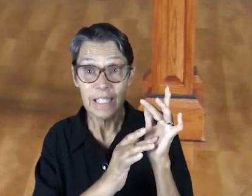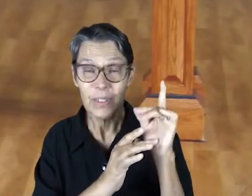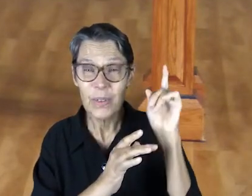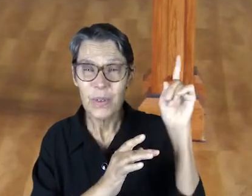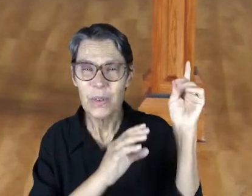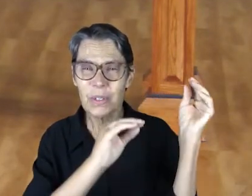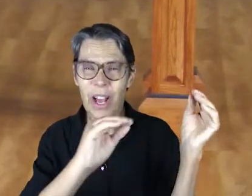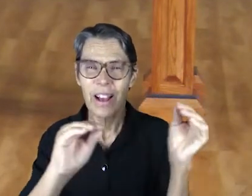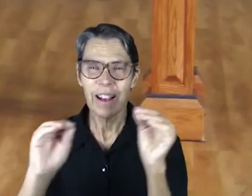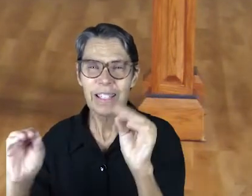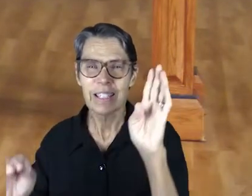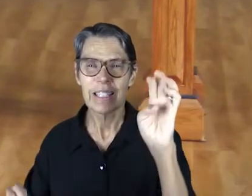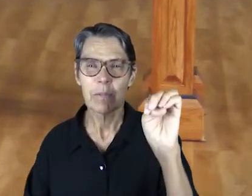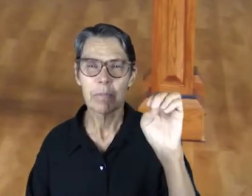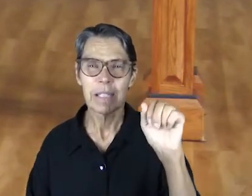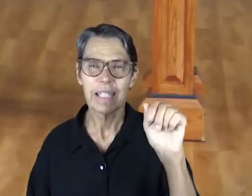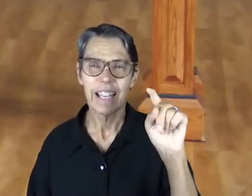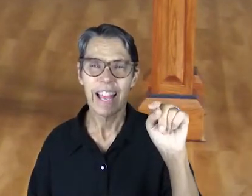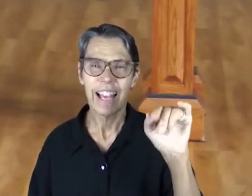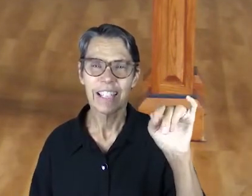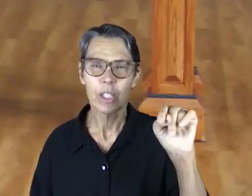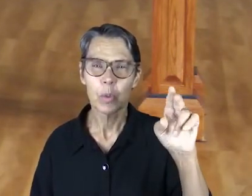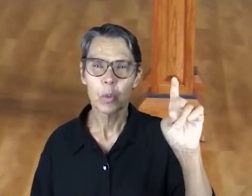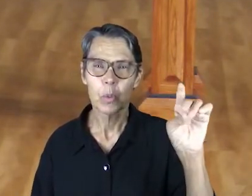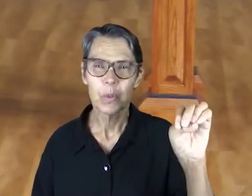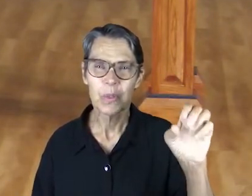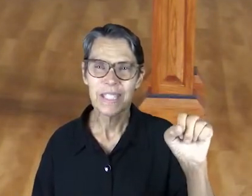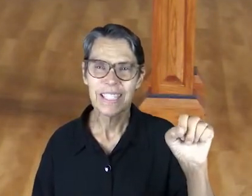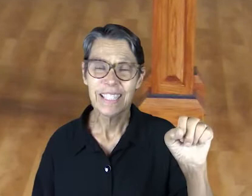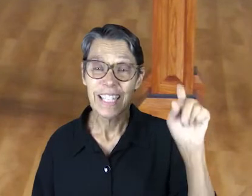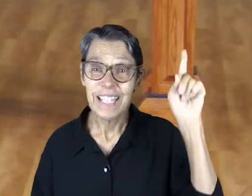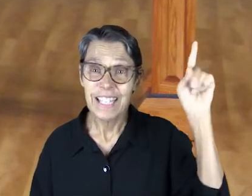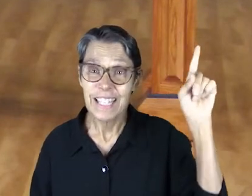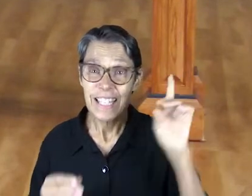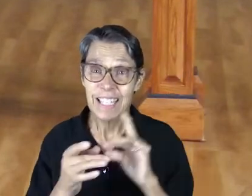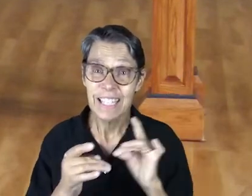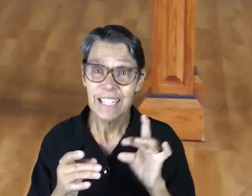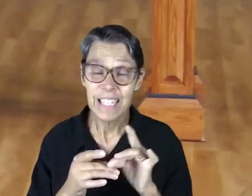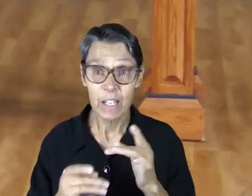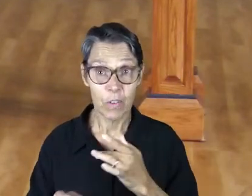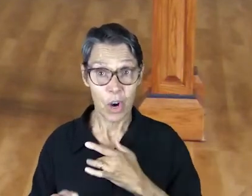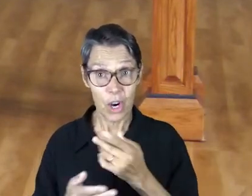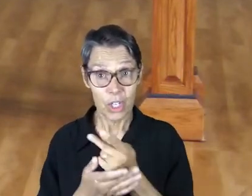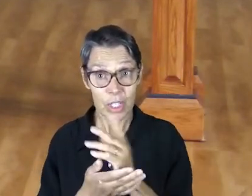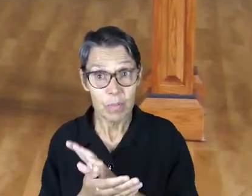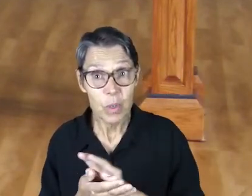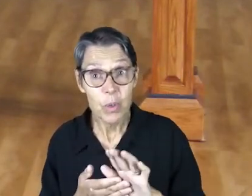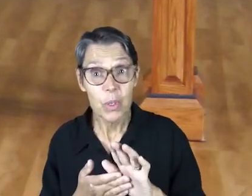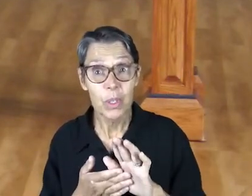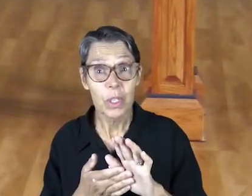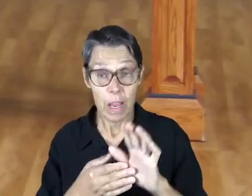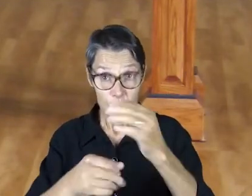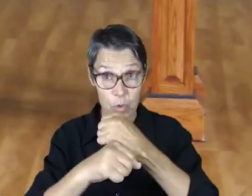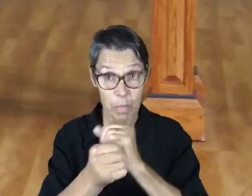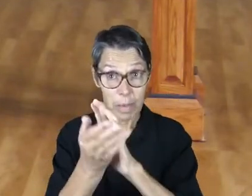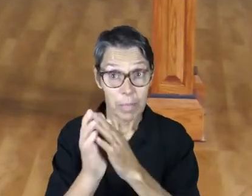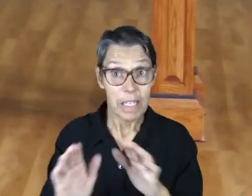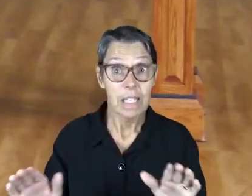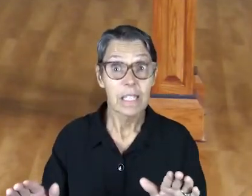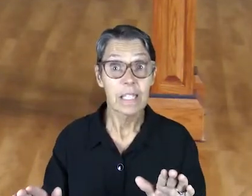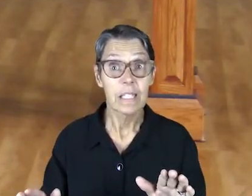Beatitudes and says, in purity of heart and in making peace and in meekness and in mercy,